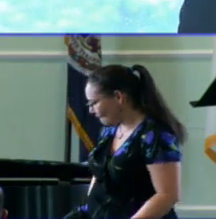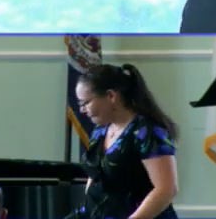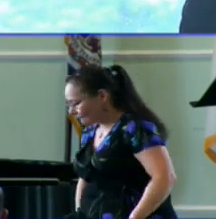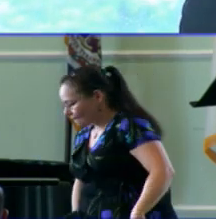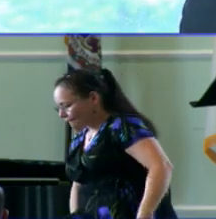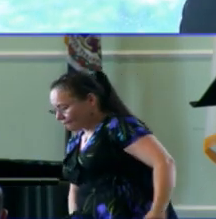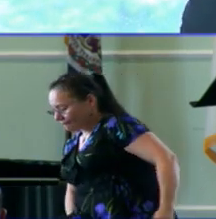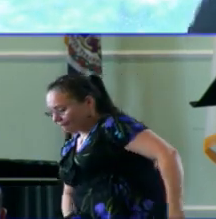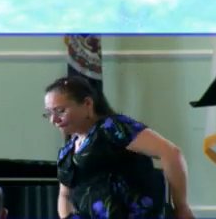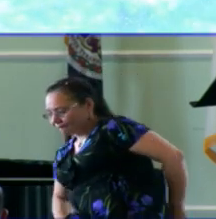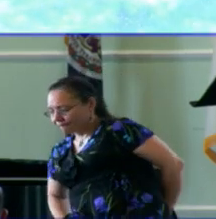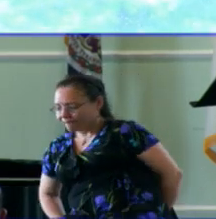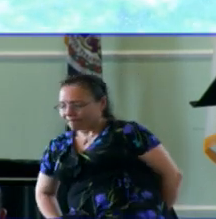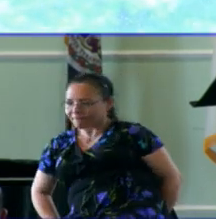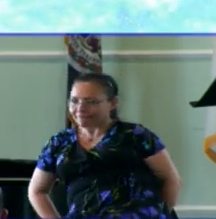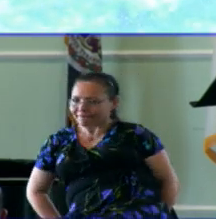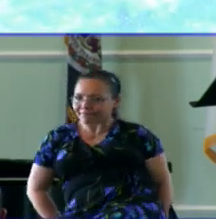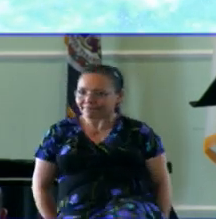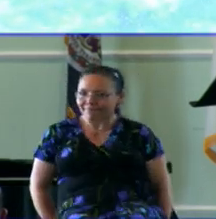Keep your hand up.